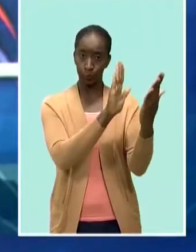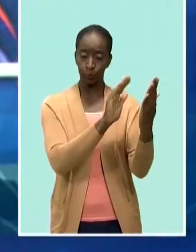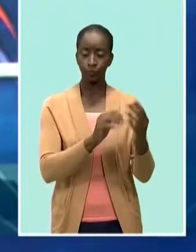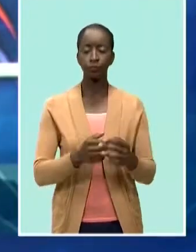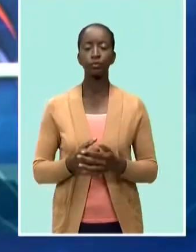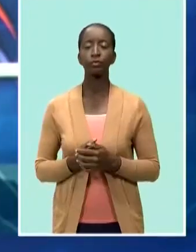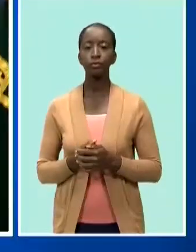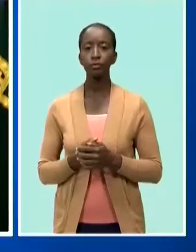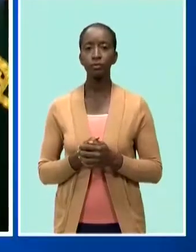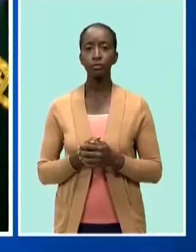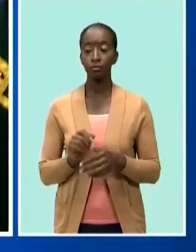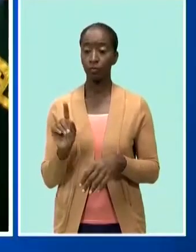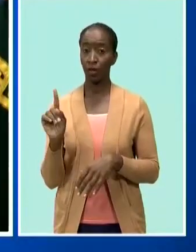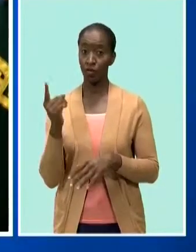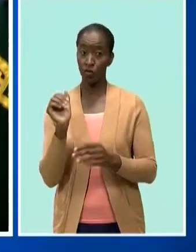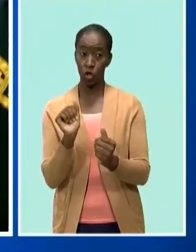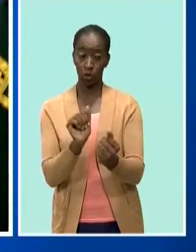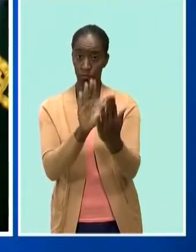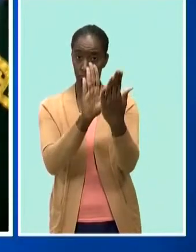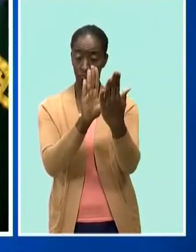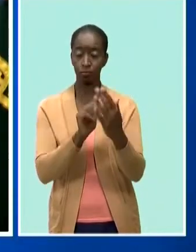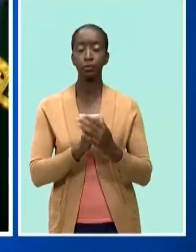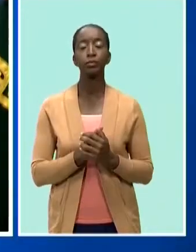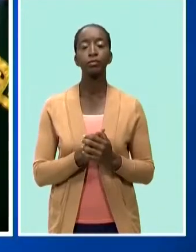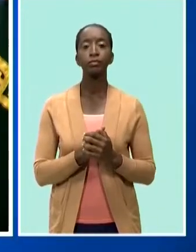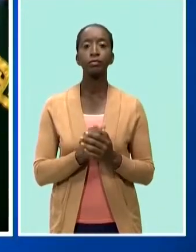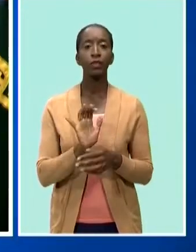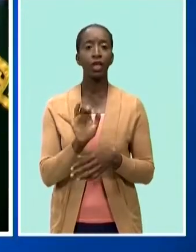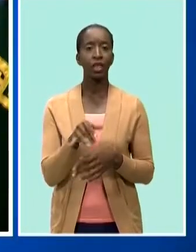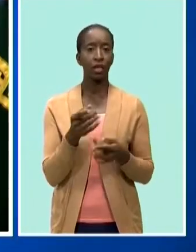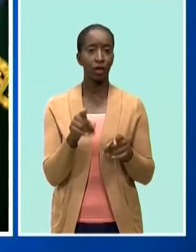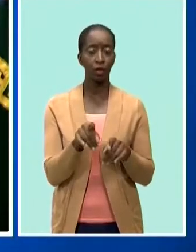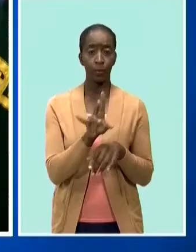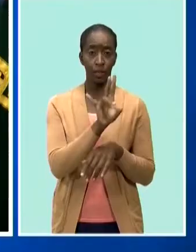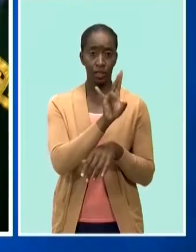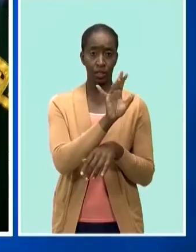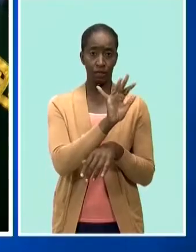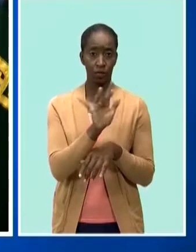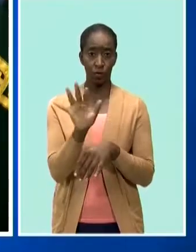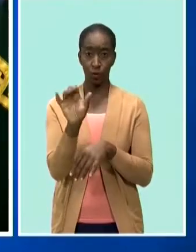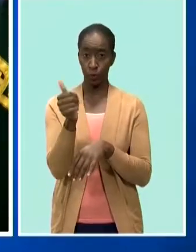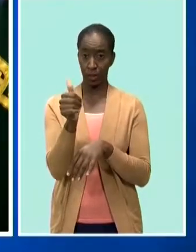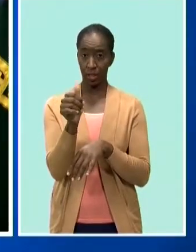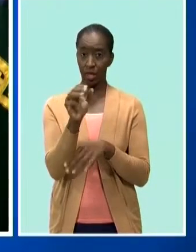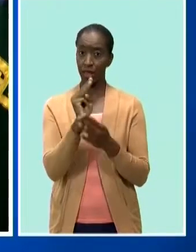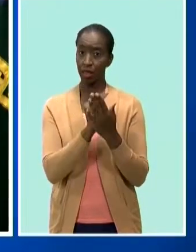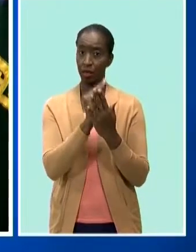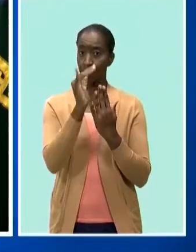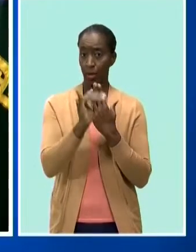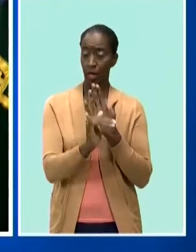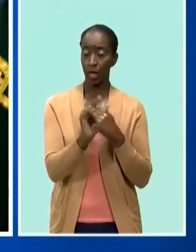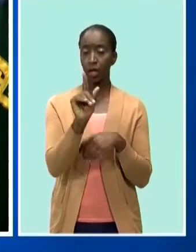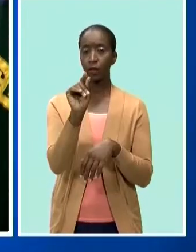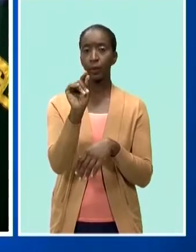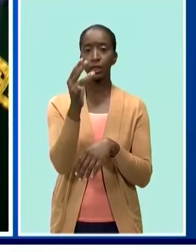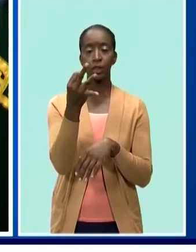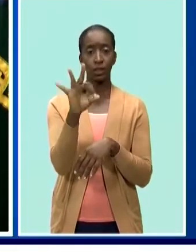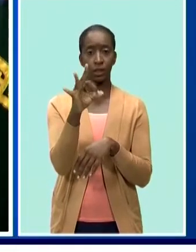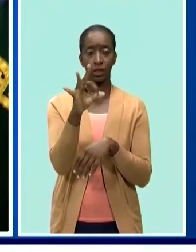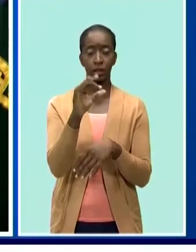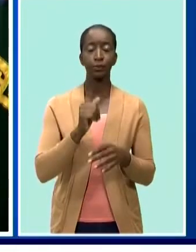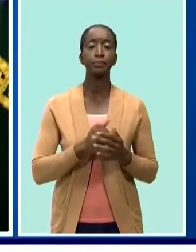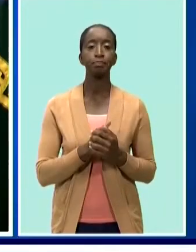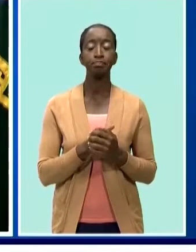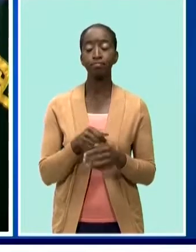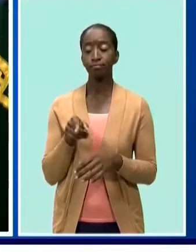In the first court-martial, which is to be held on the 7th to 10th of May 2019, the